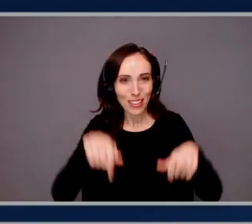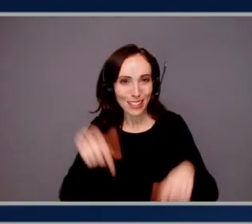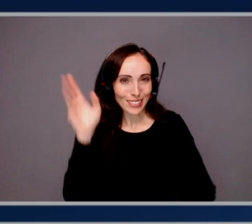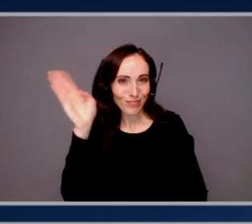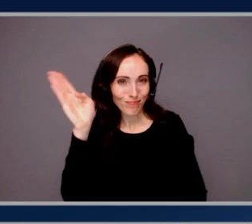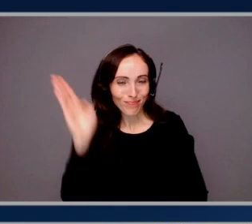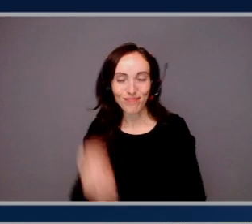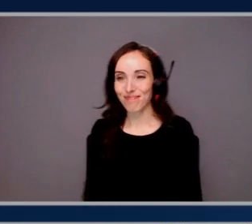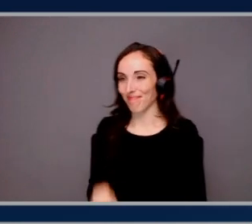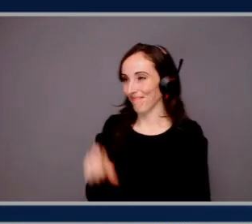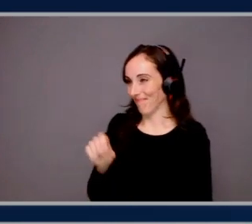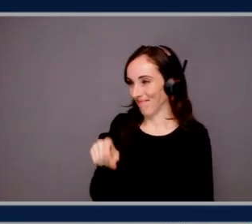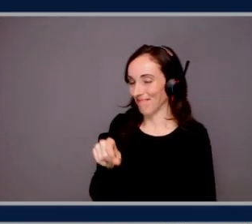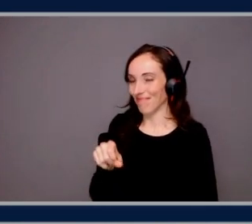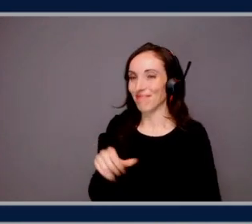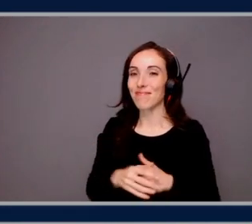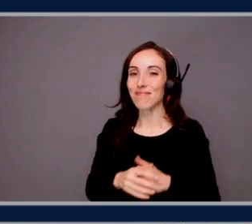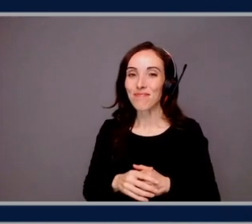So,